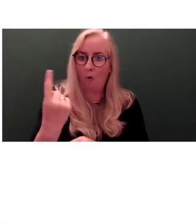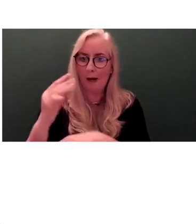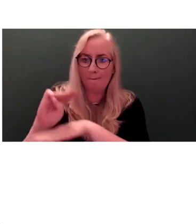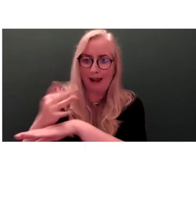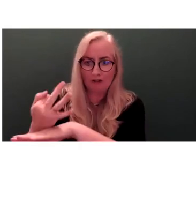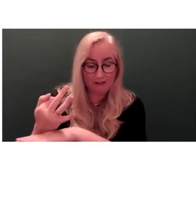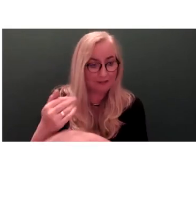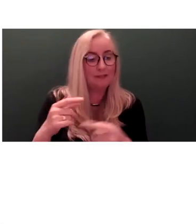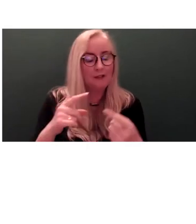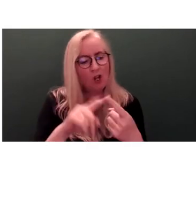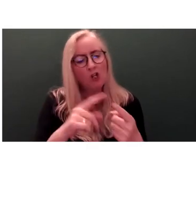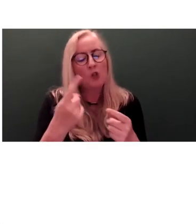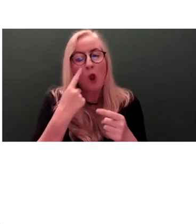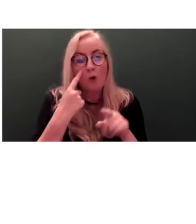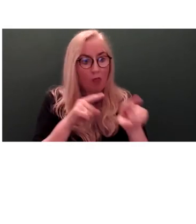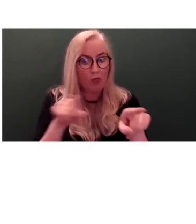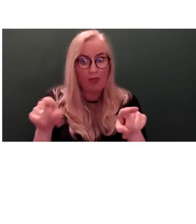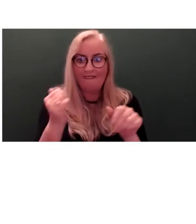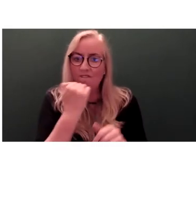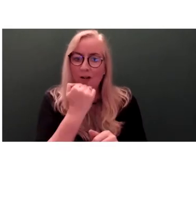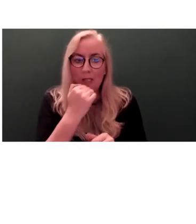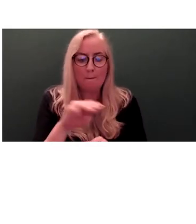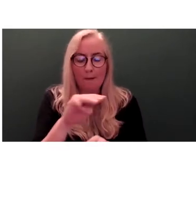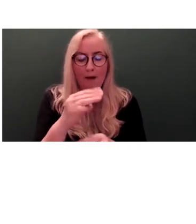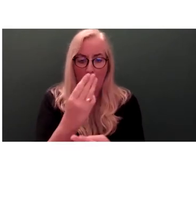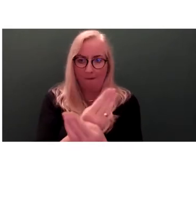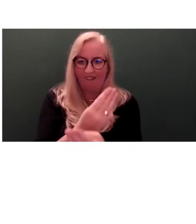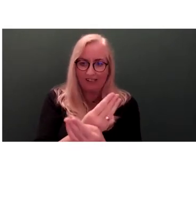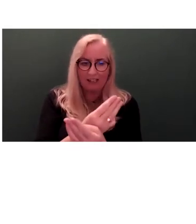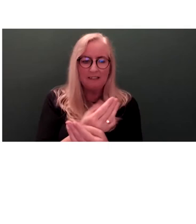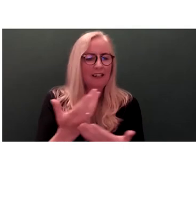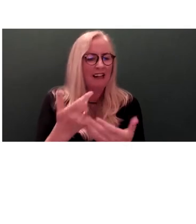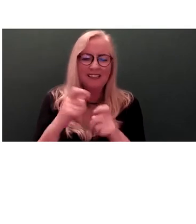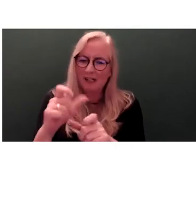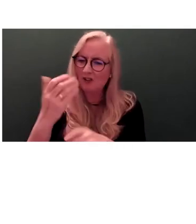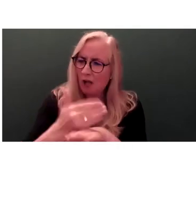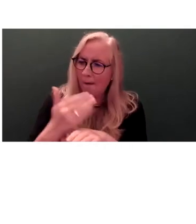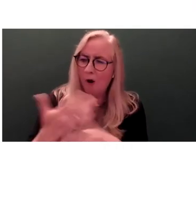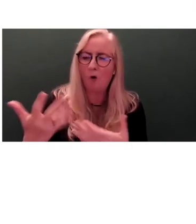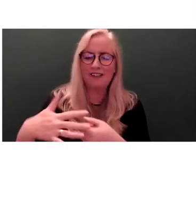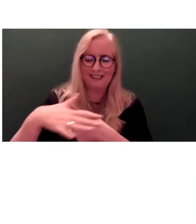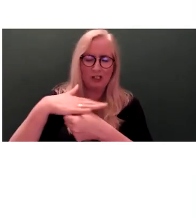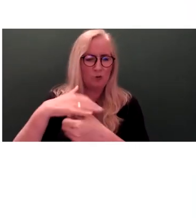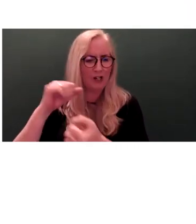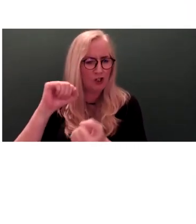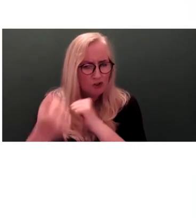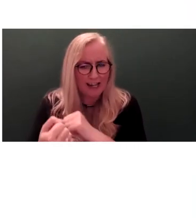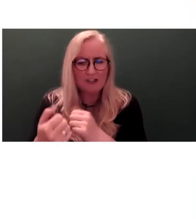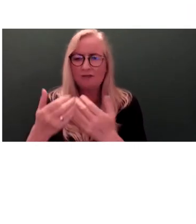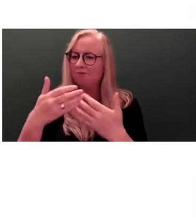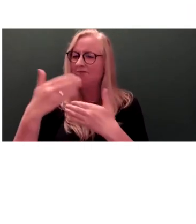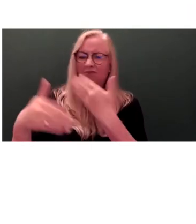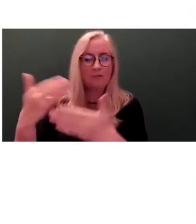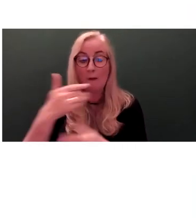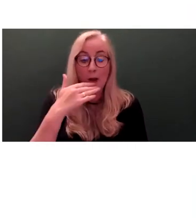so sometimes when you look at those figures, you'll see people in poverty, but of course, you know, if they get a job or their circumstances change, you'll have more movement in and out. People